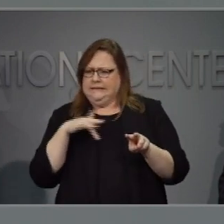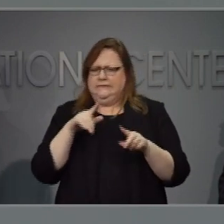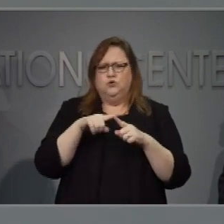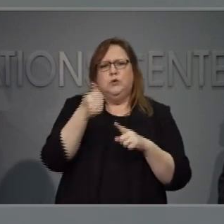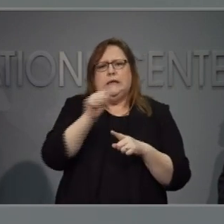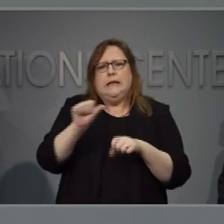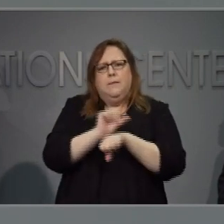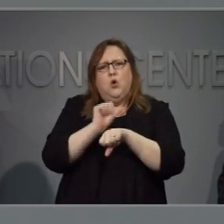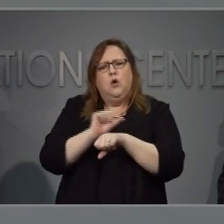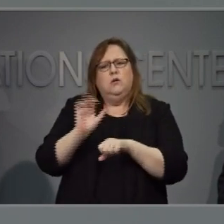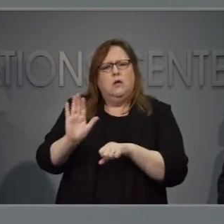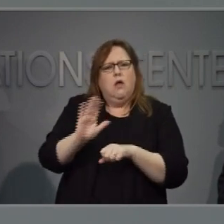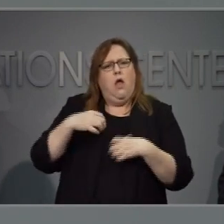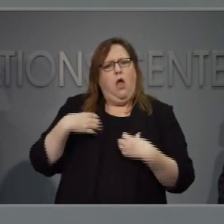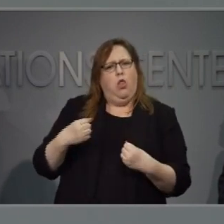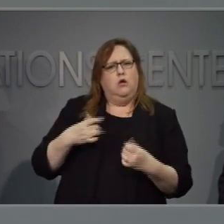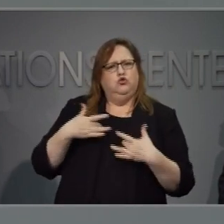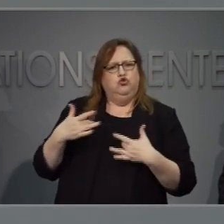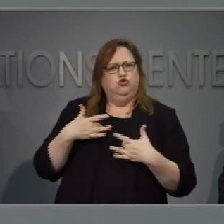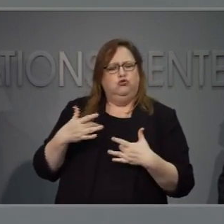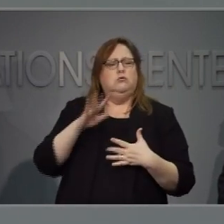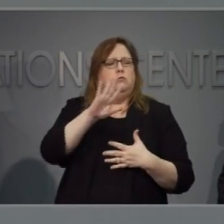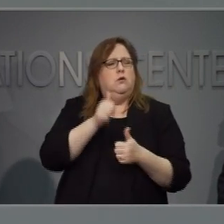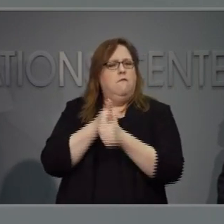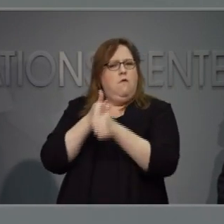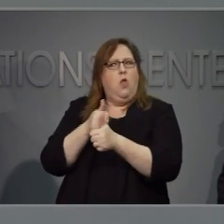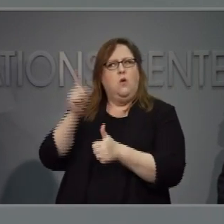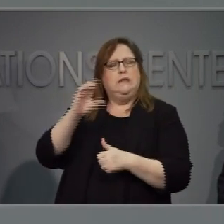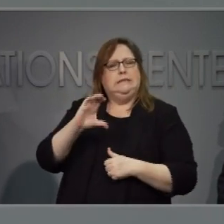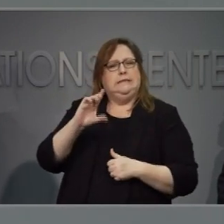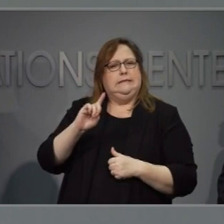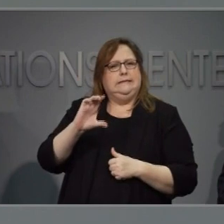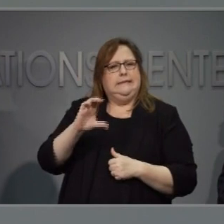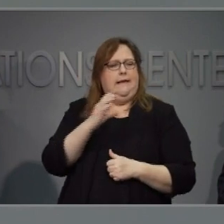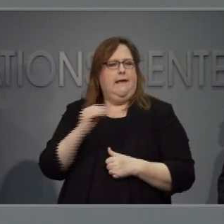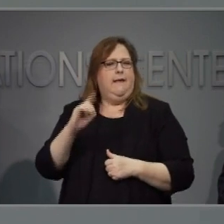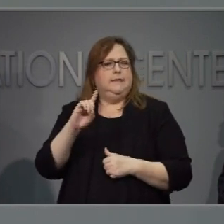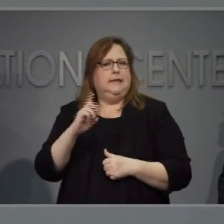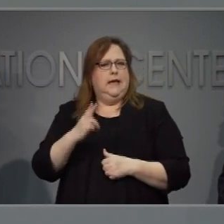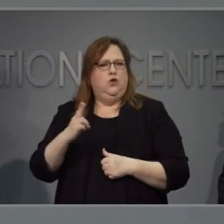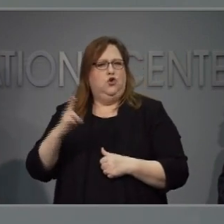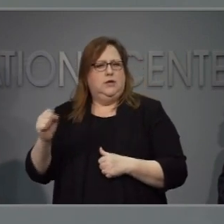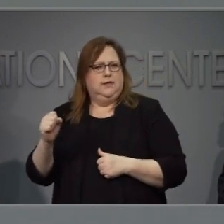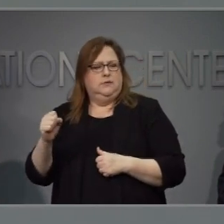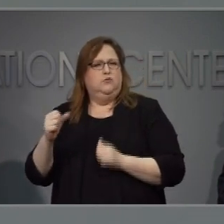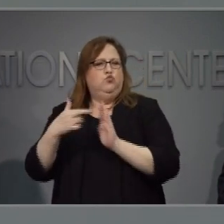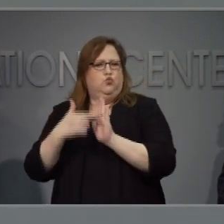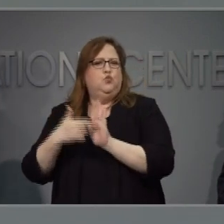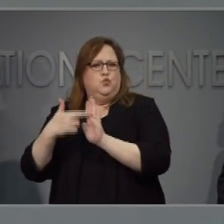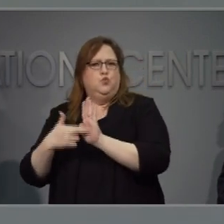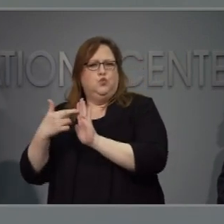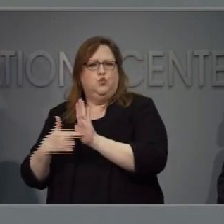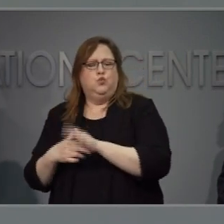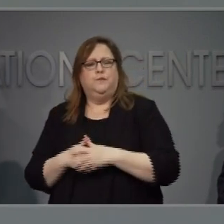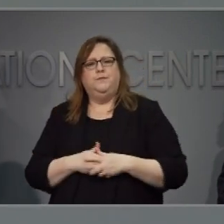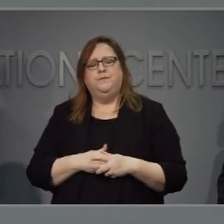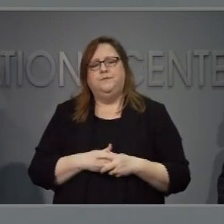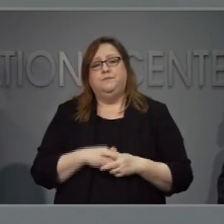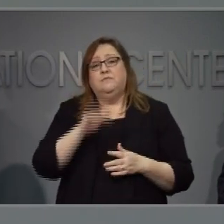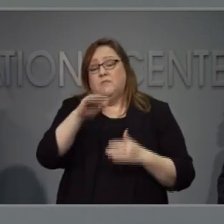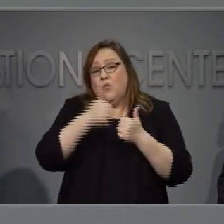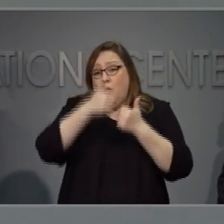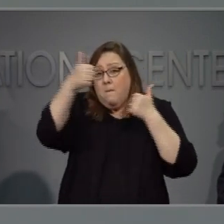health concerns, consistent with CDC and DHHS public health guidance. Remote work is